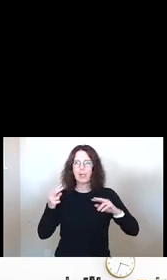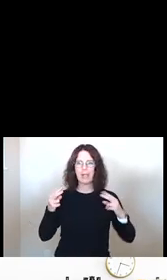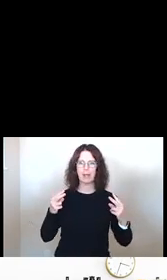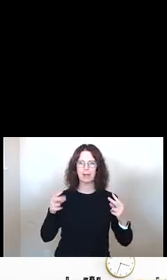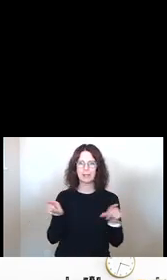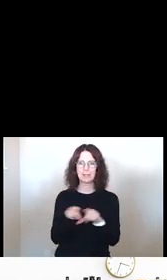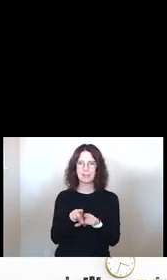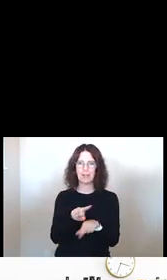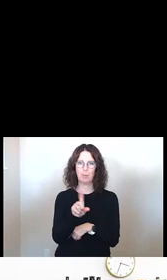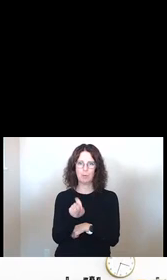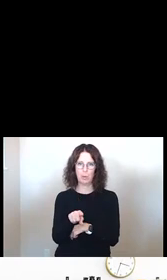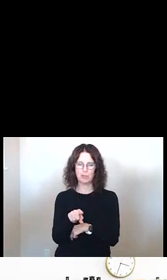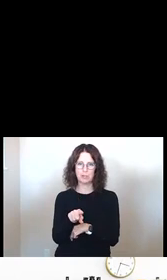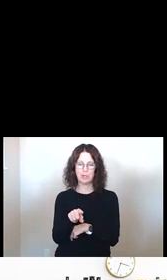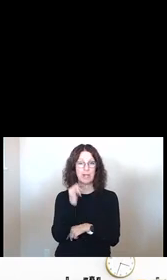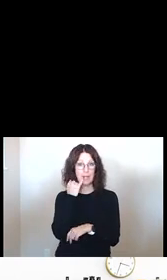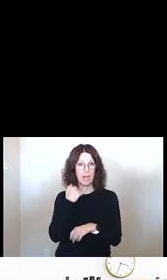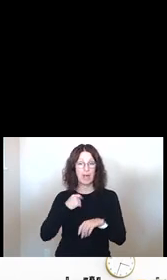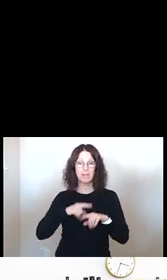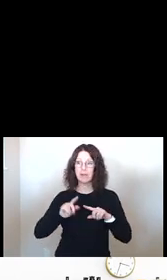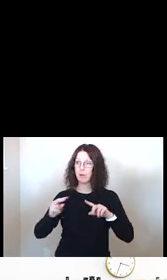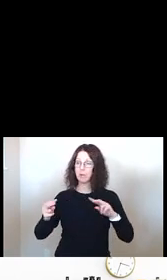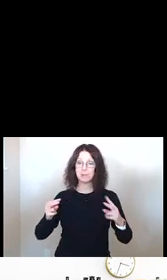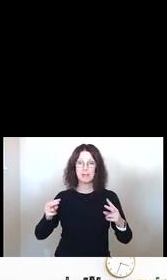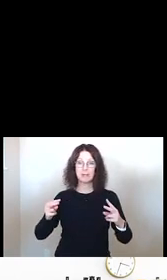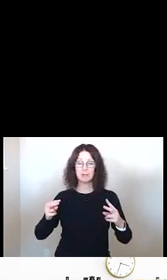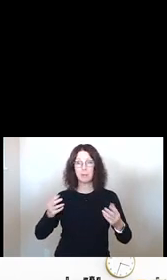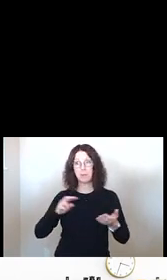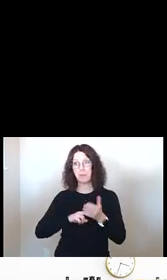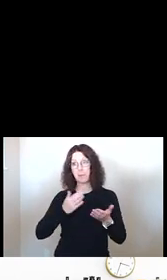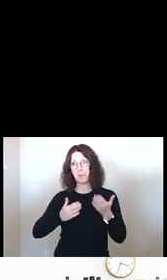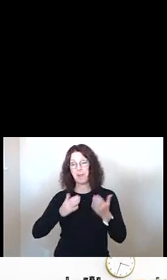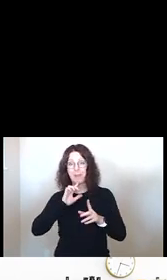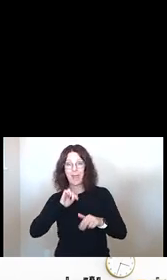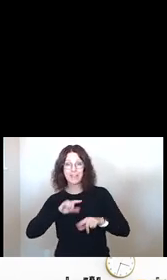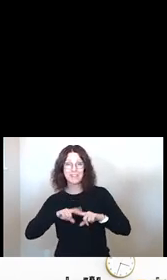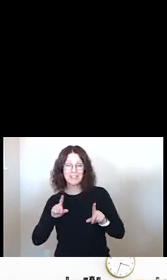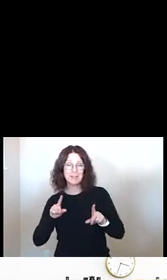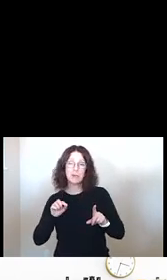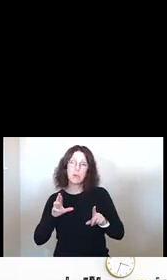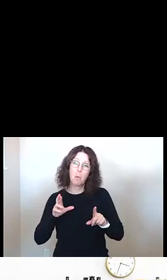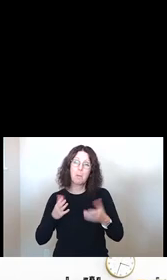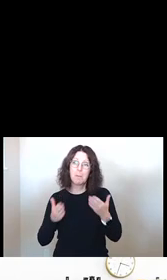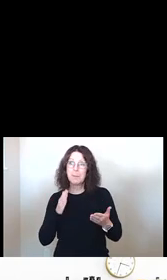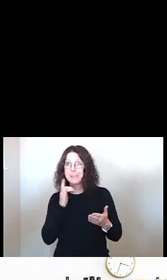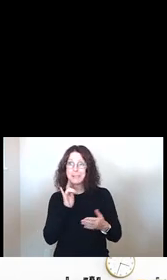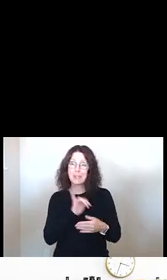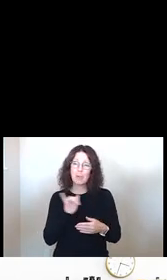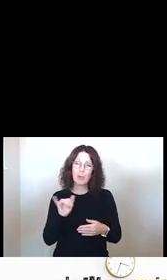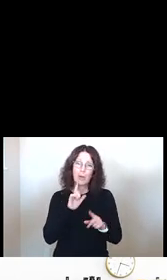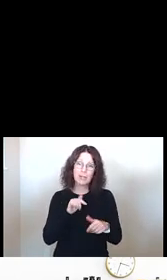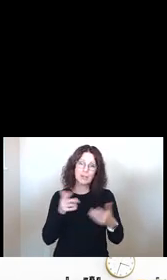questions often lead to different answers, although sometimes the answers are quite similar, sometimes they are quite